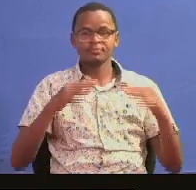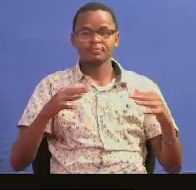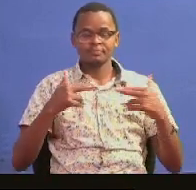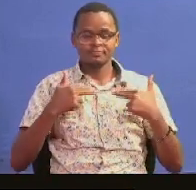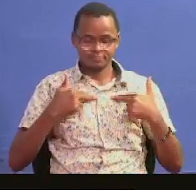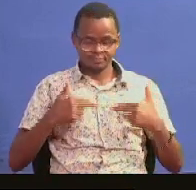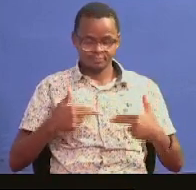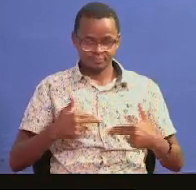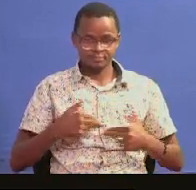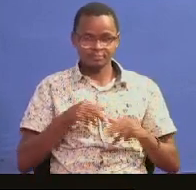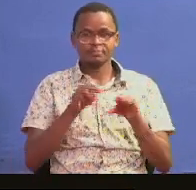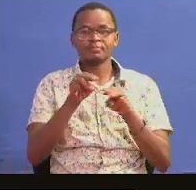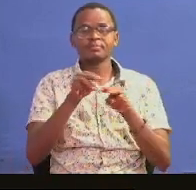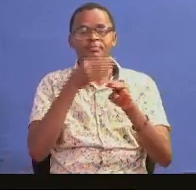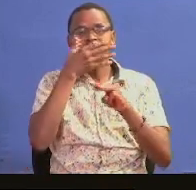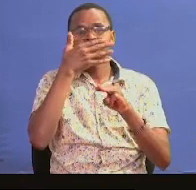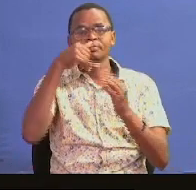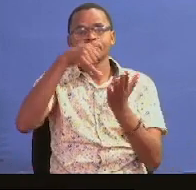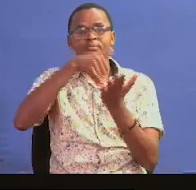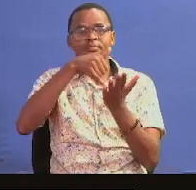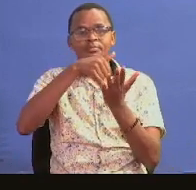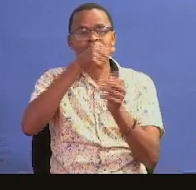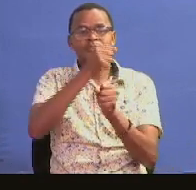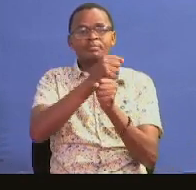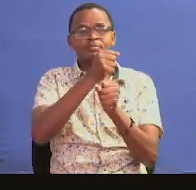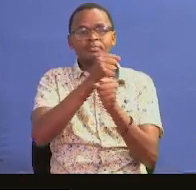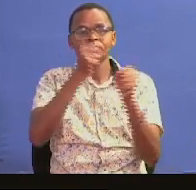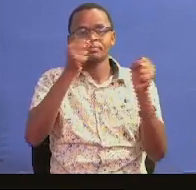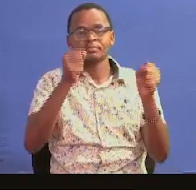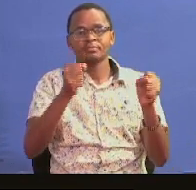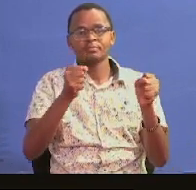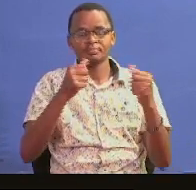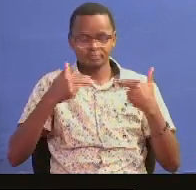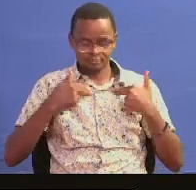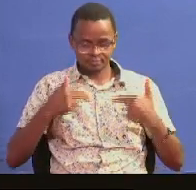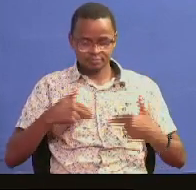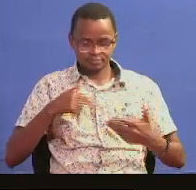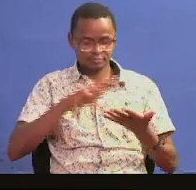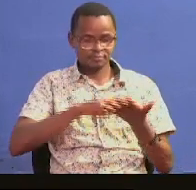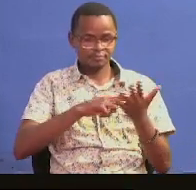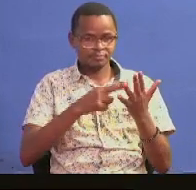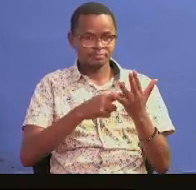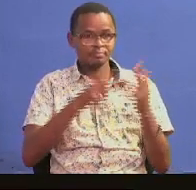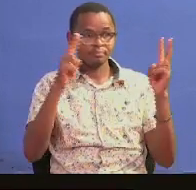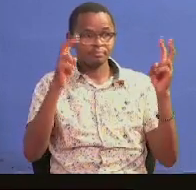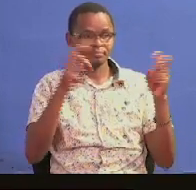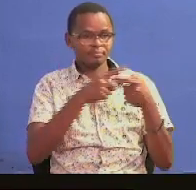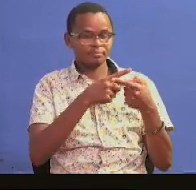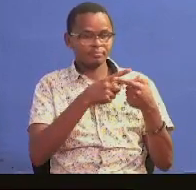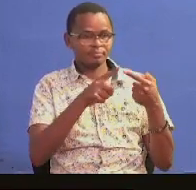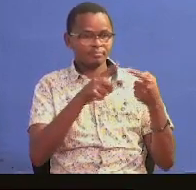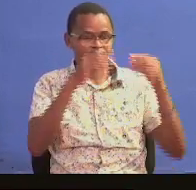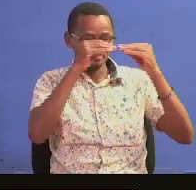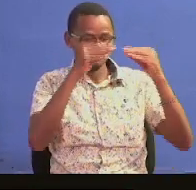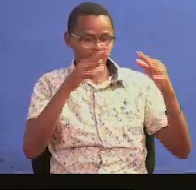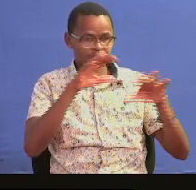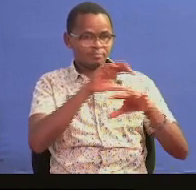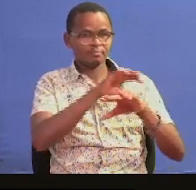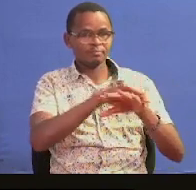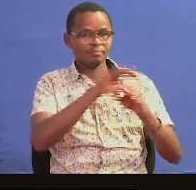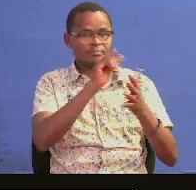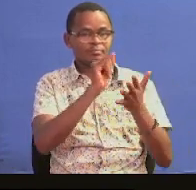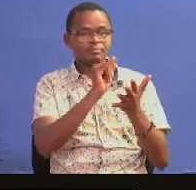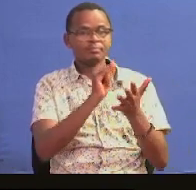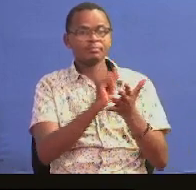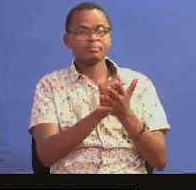devolution, healthcare was managed better to include the workforce and the human resource issues. But with devolution, you